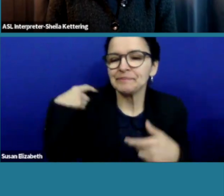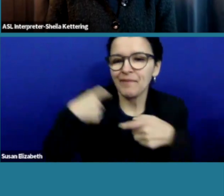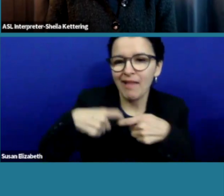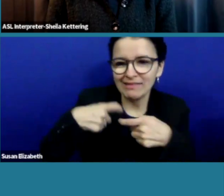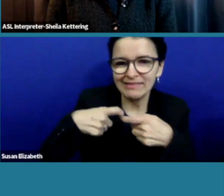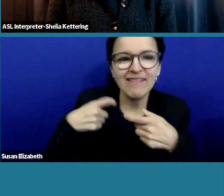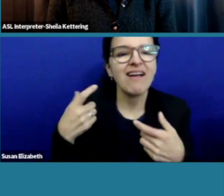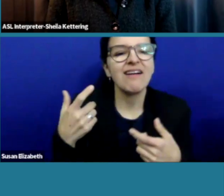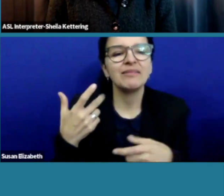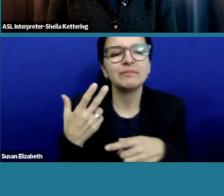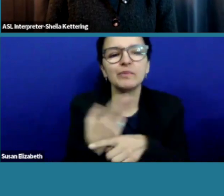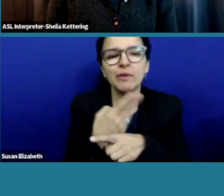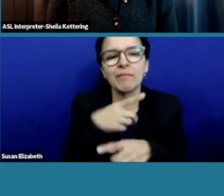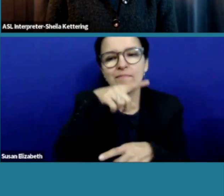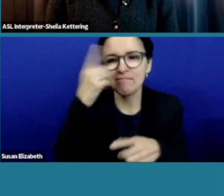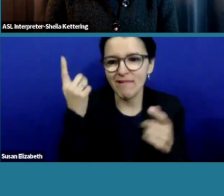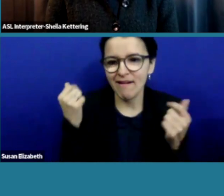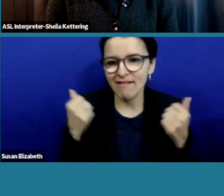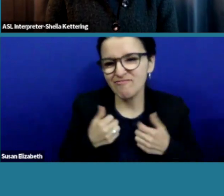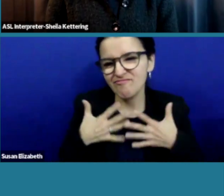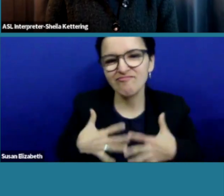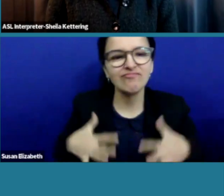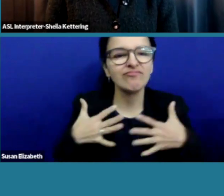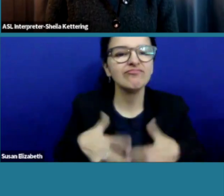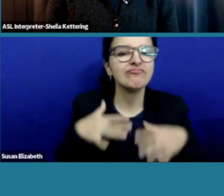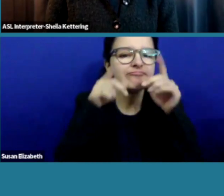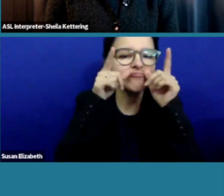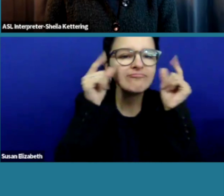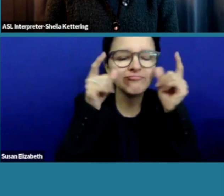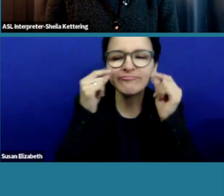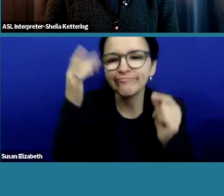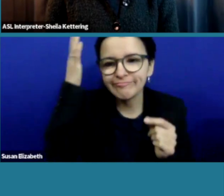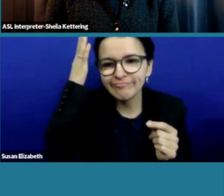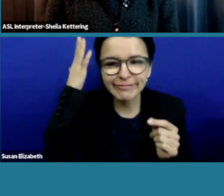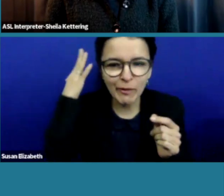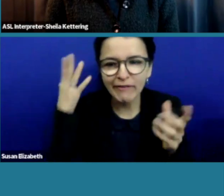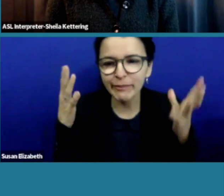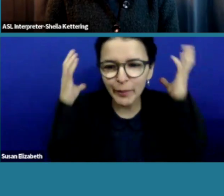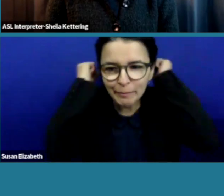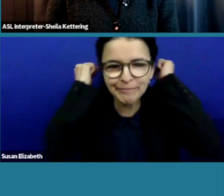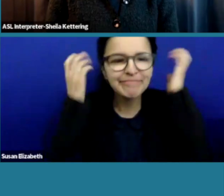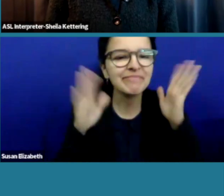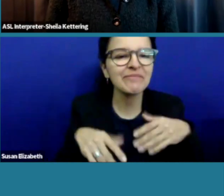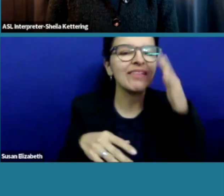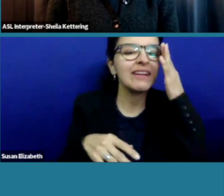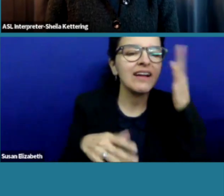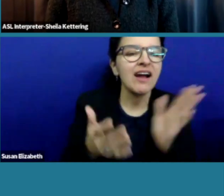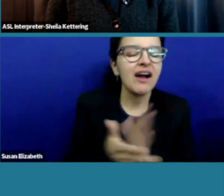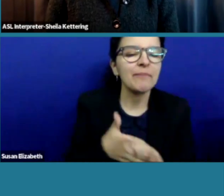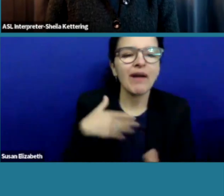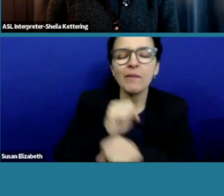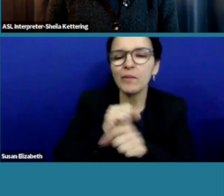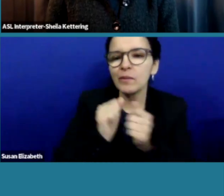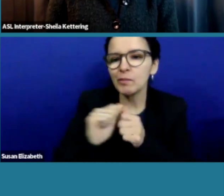so much for asking me here. I am Hispanic, and I'm wearing dark clothes. I